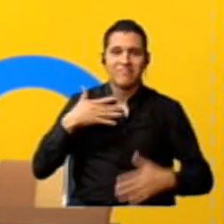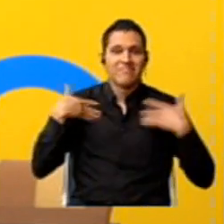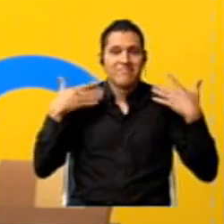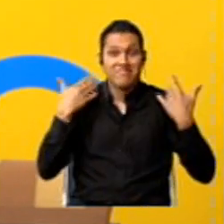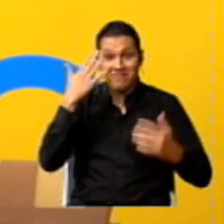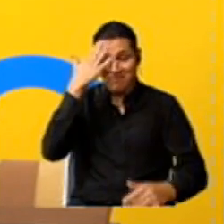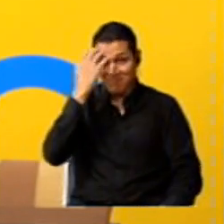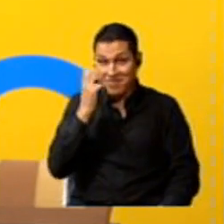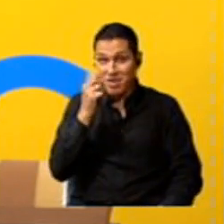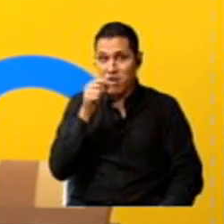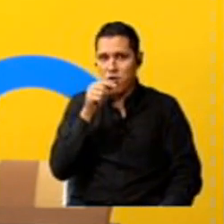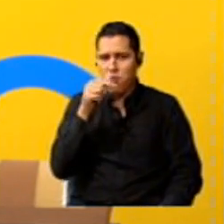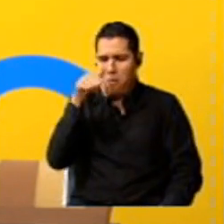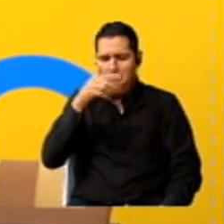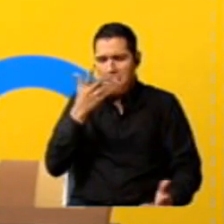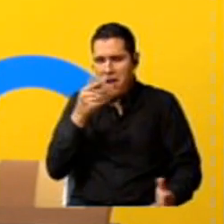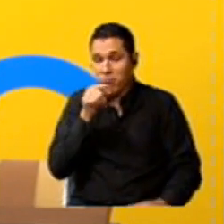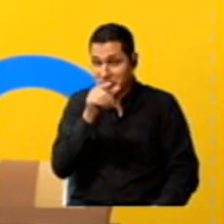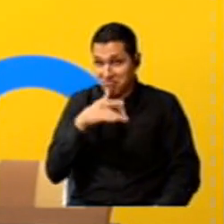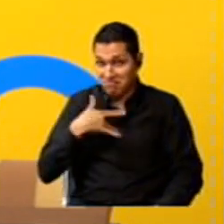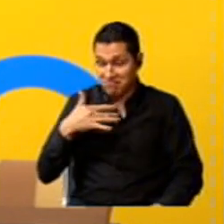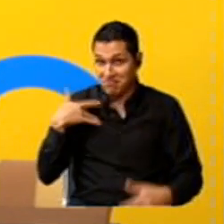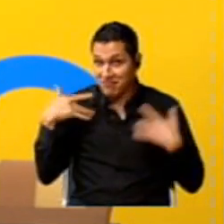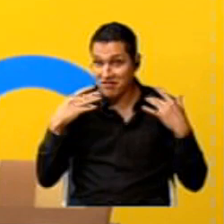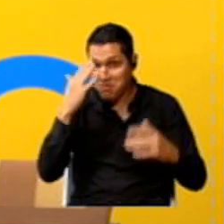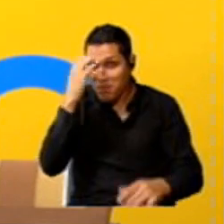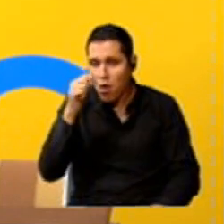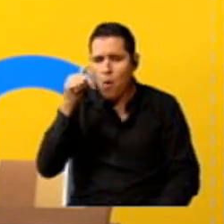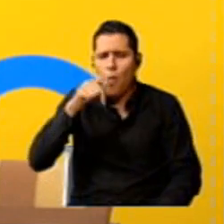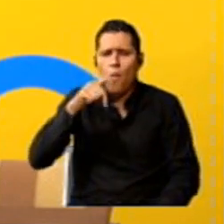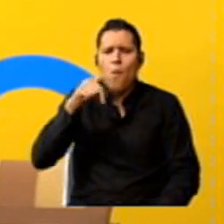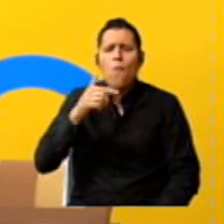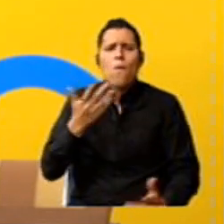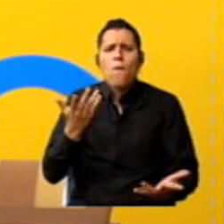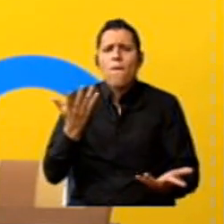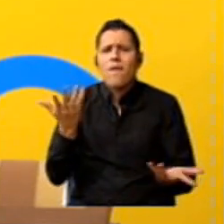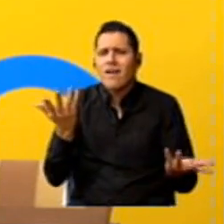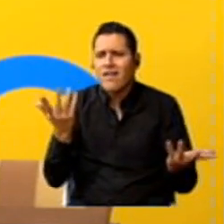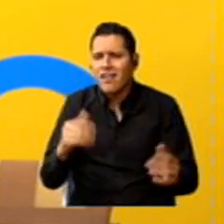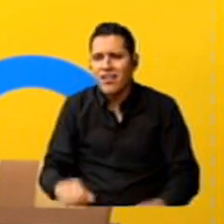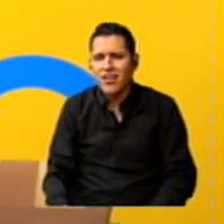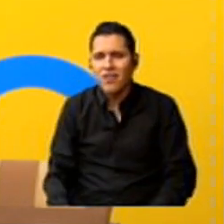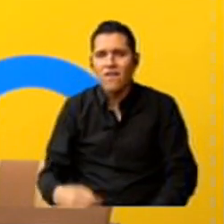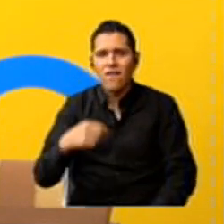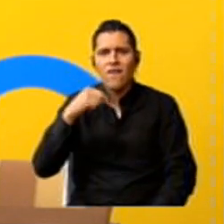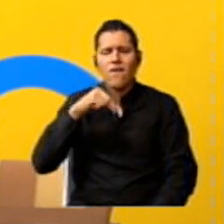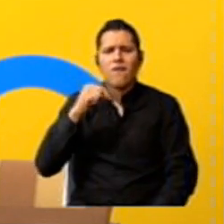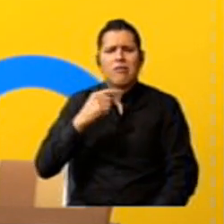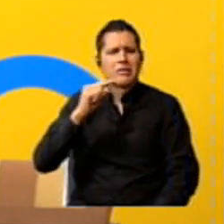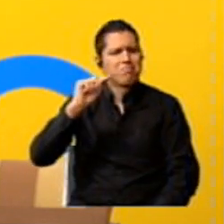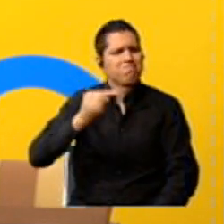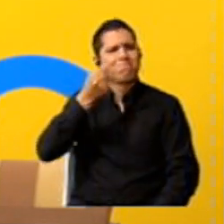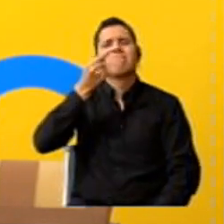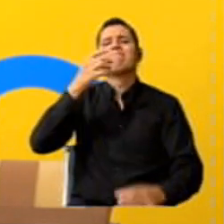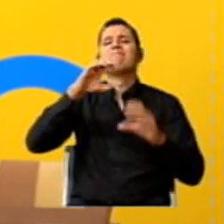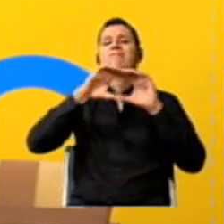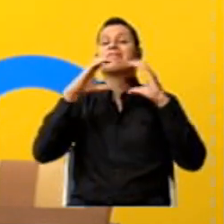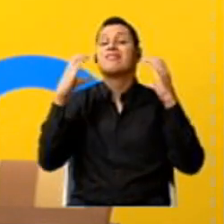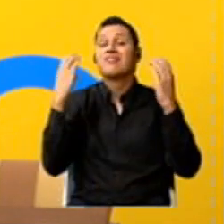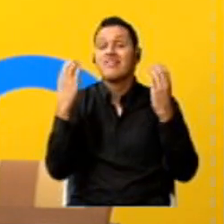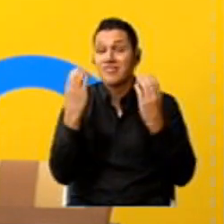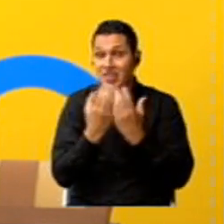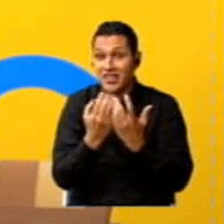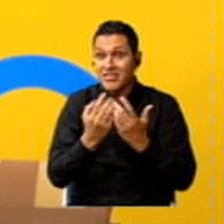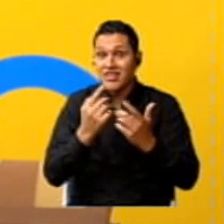happy? Well, I'm happy because today is our first class. So